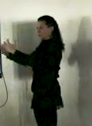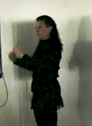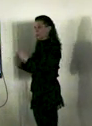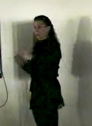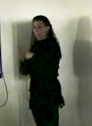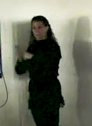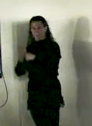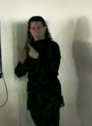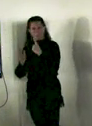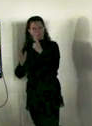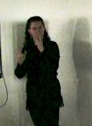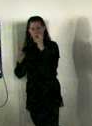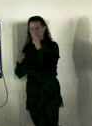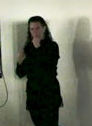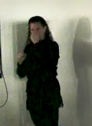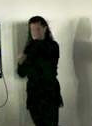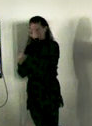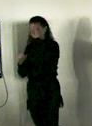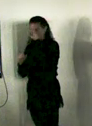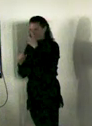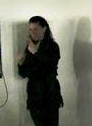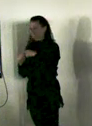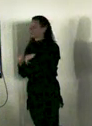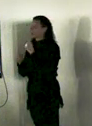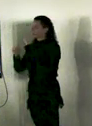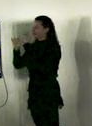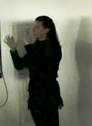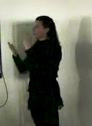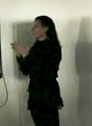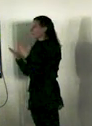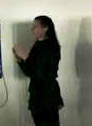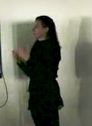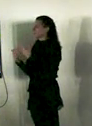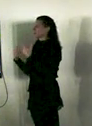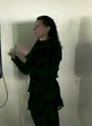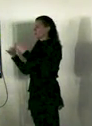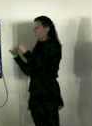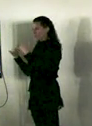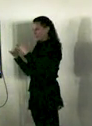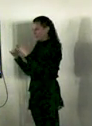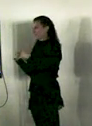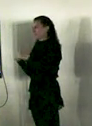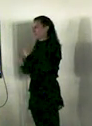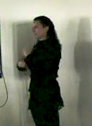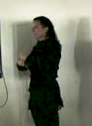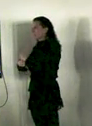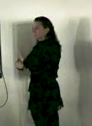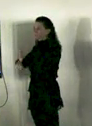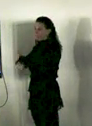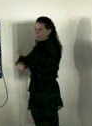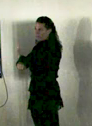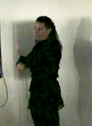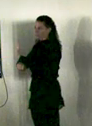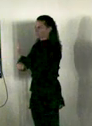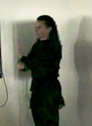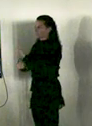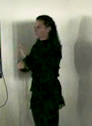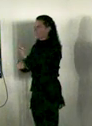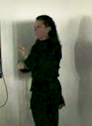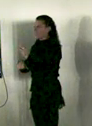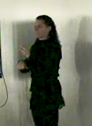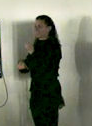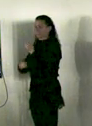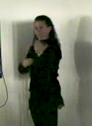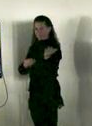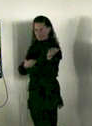stupid. So let's imagine there's a party. And the party is set for, let's say, 5 o'clock. And the host is bringing